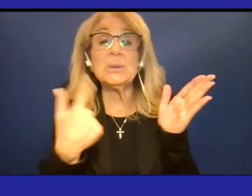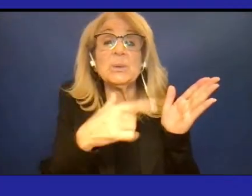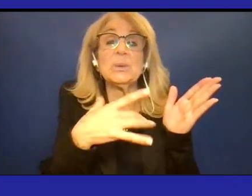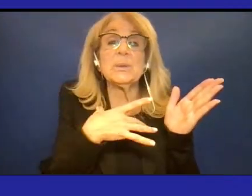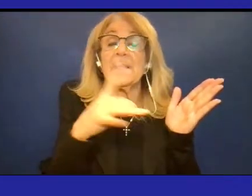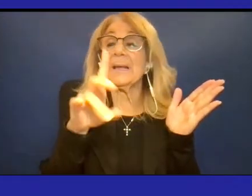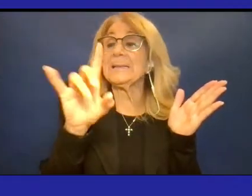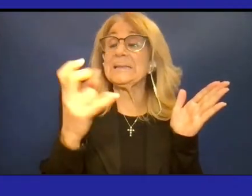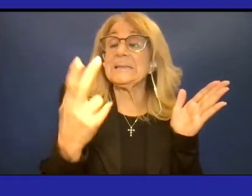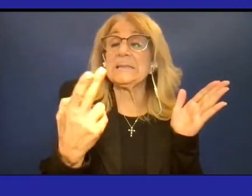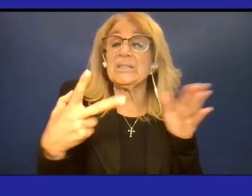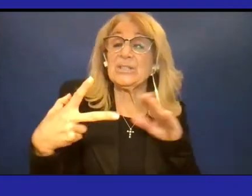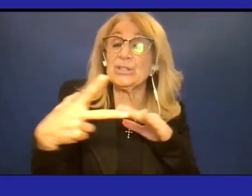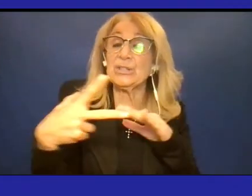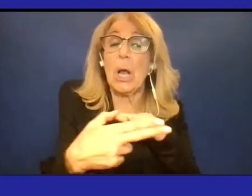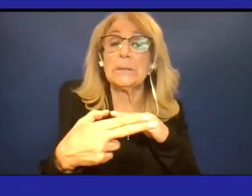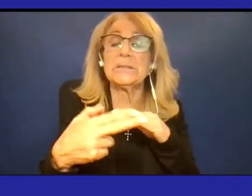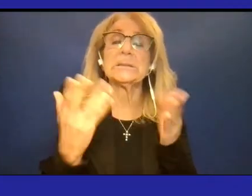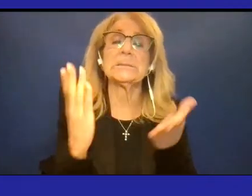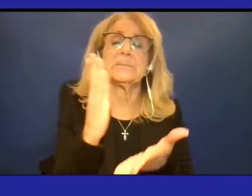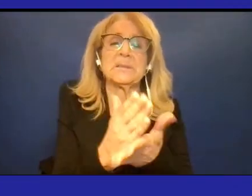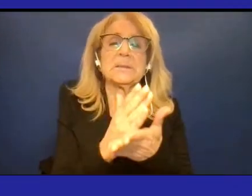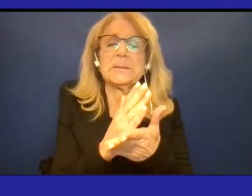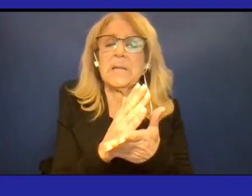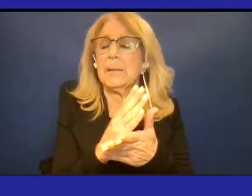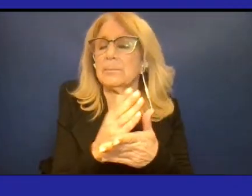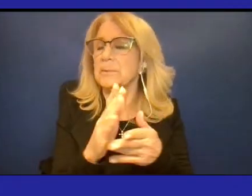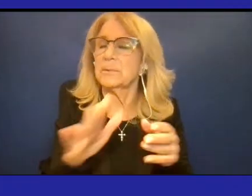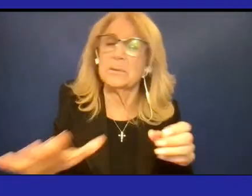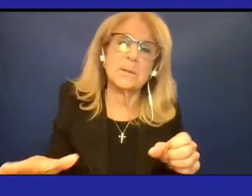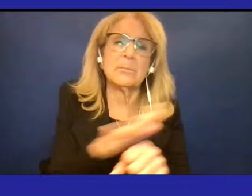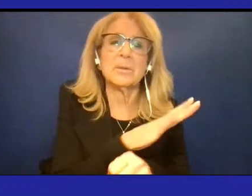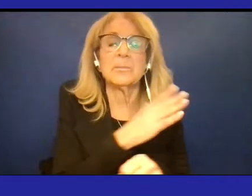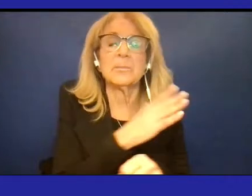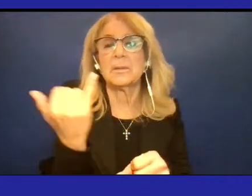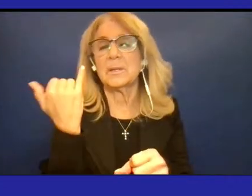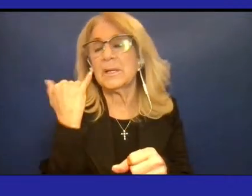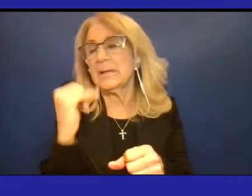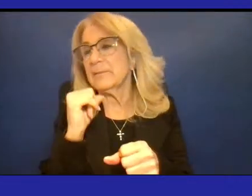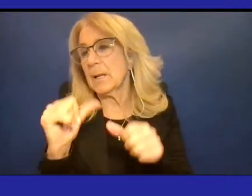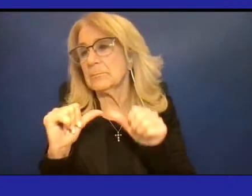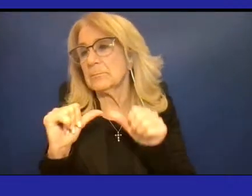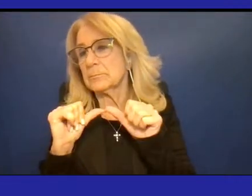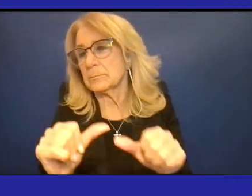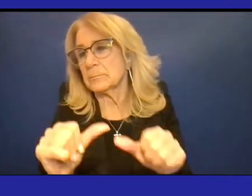eliminated altogether, and if not, to continue to be postponed.